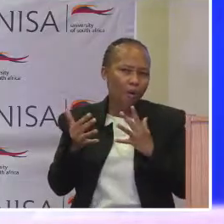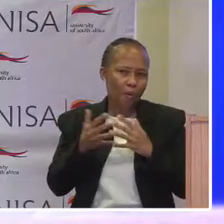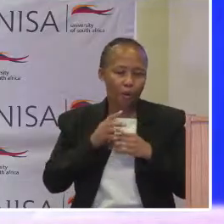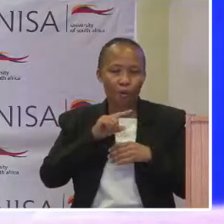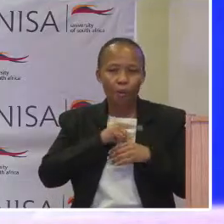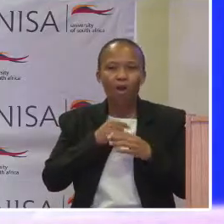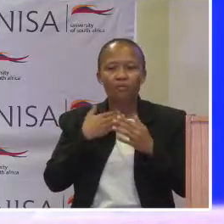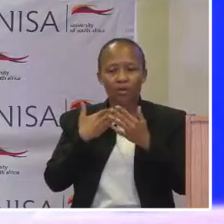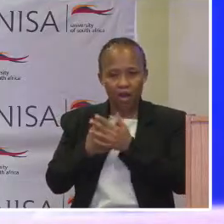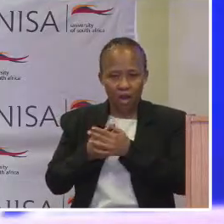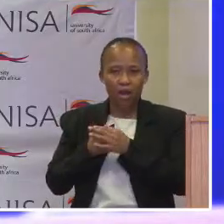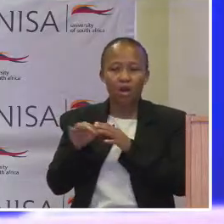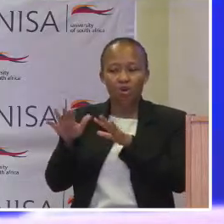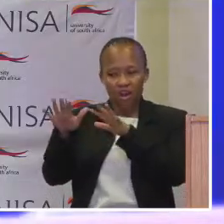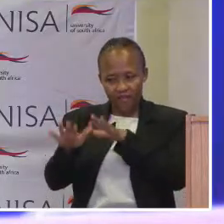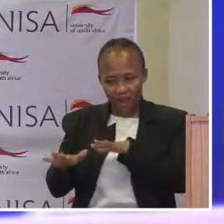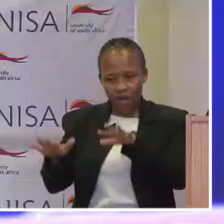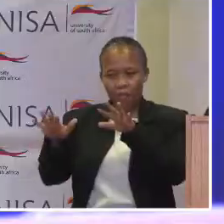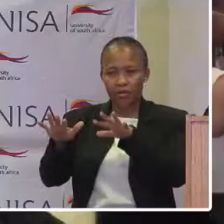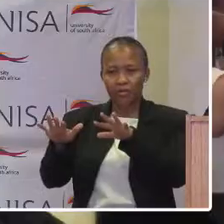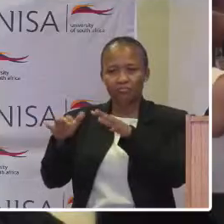can thrive in that environment?